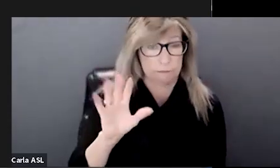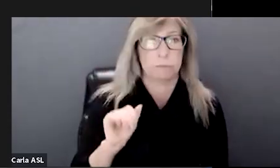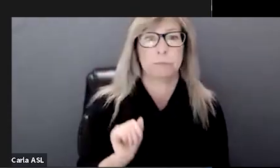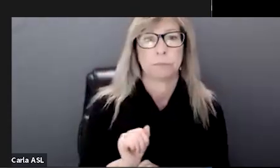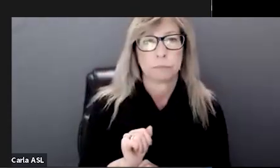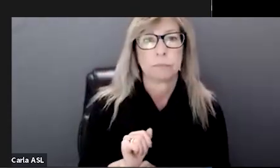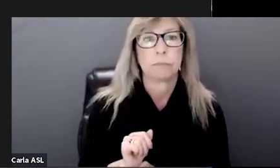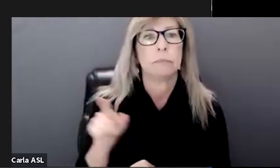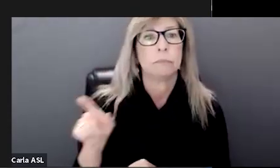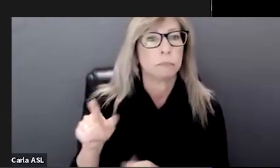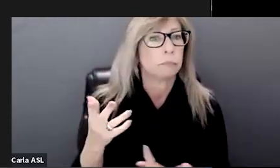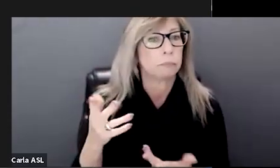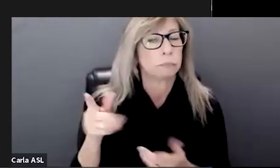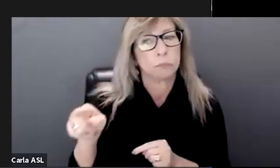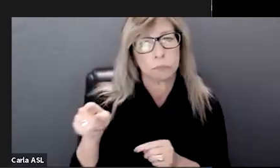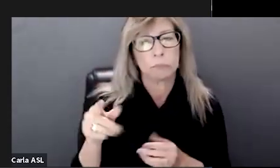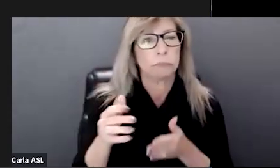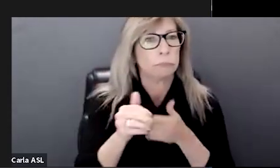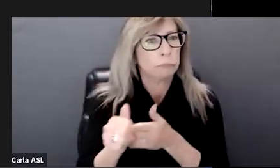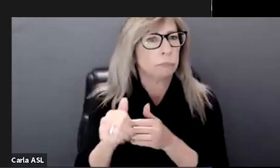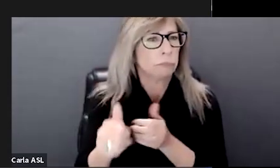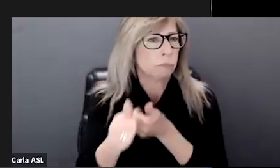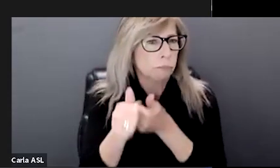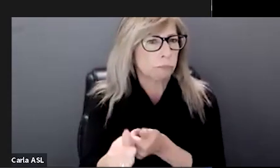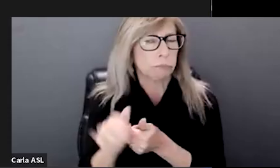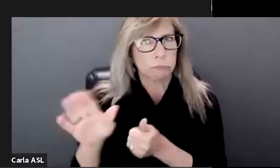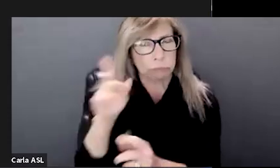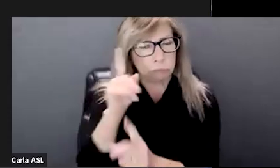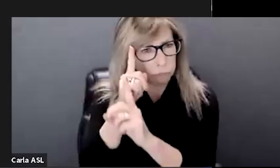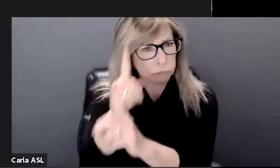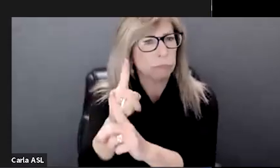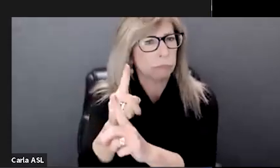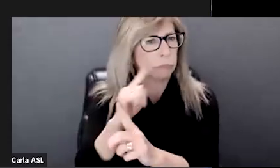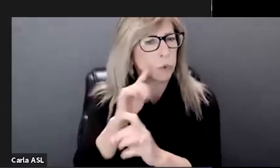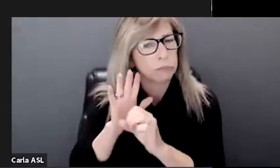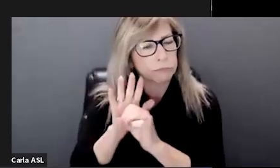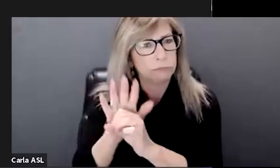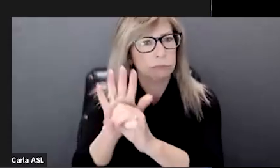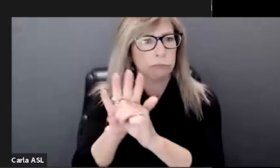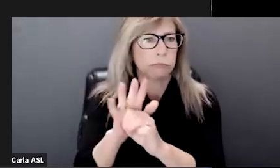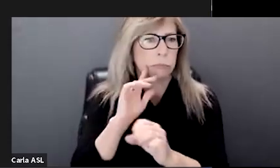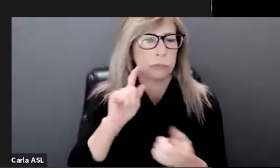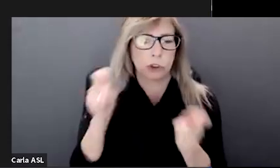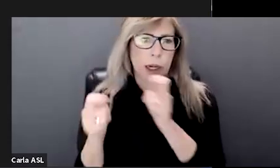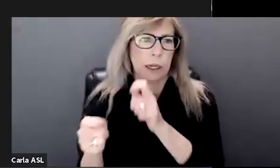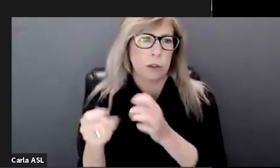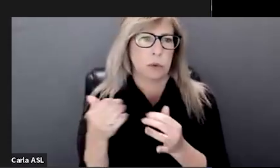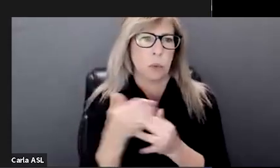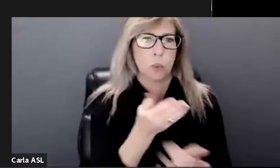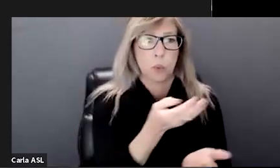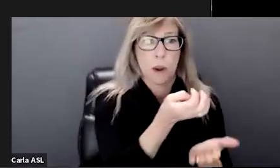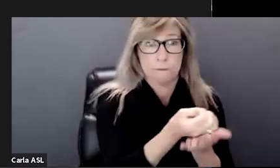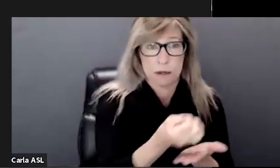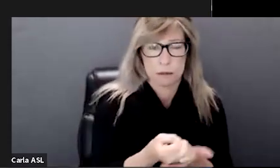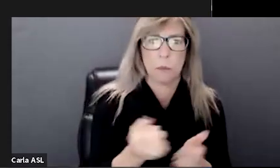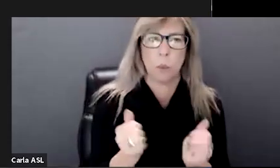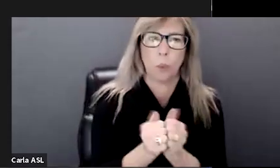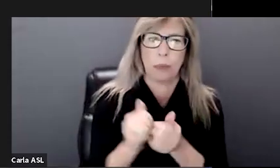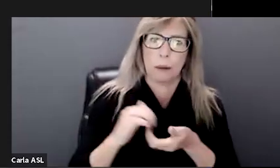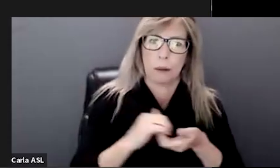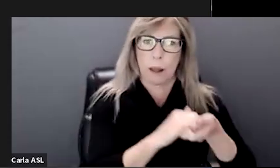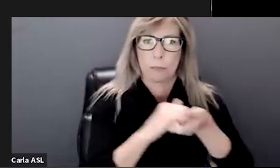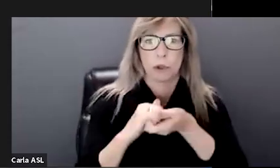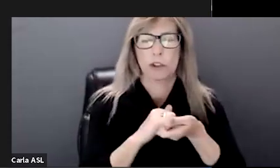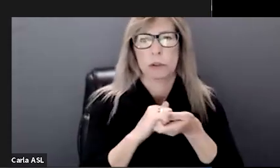Work Wellness Institute has been guided by a steadfast mission to spearhead evidence-informed change through collaborative efforts and esteemed partners